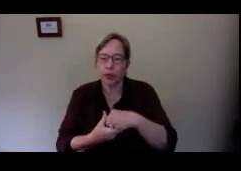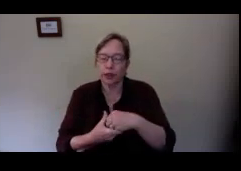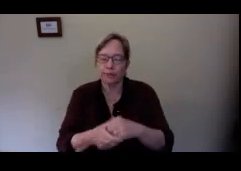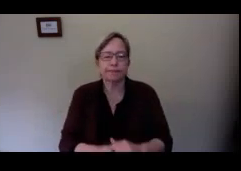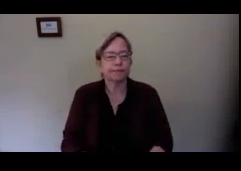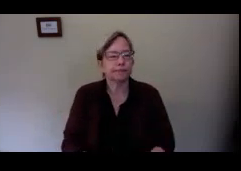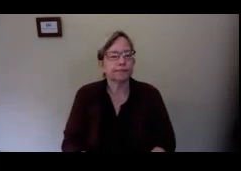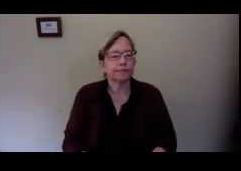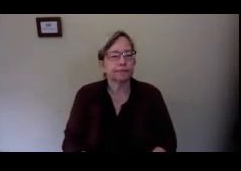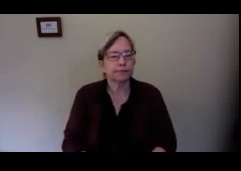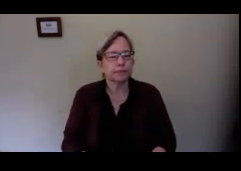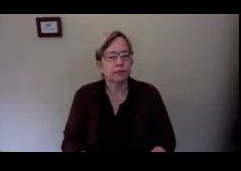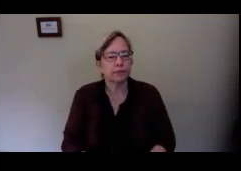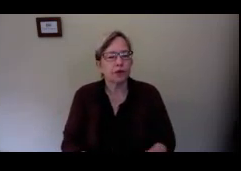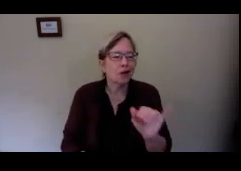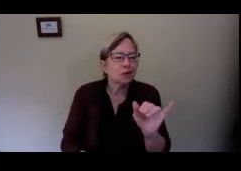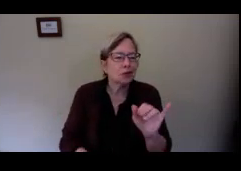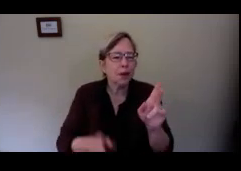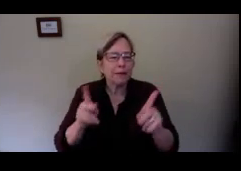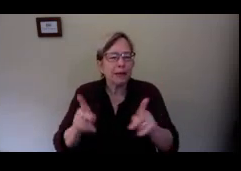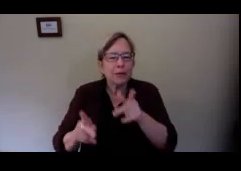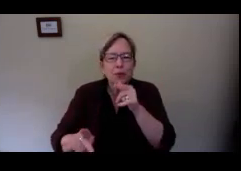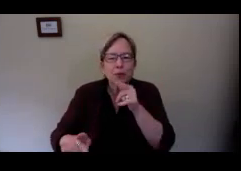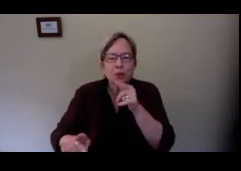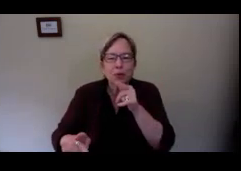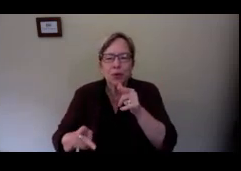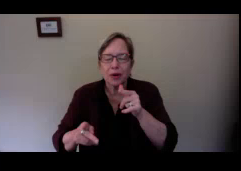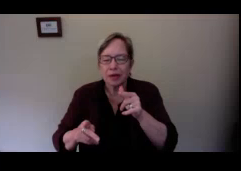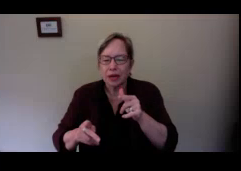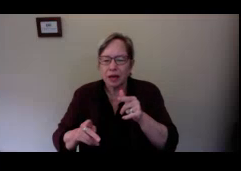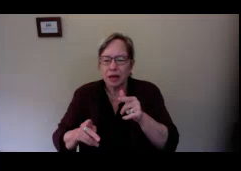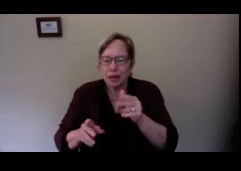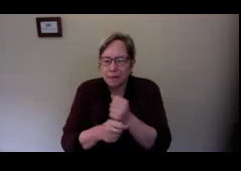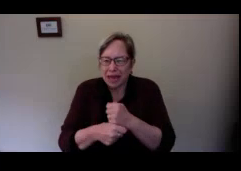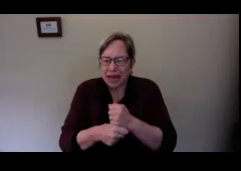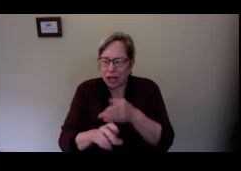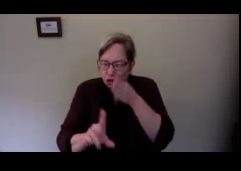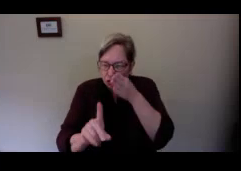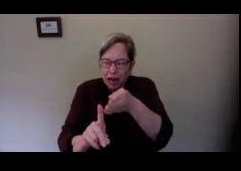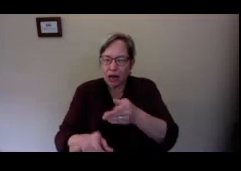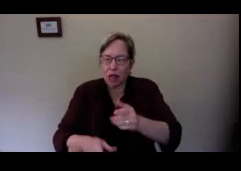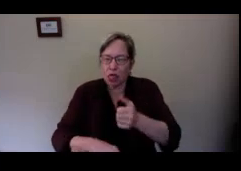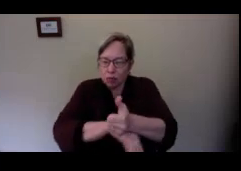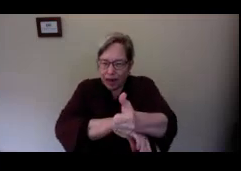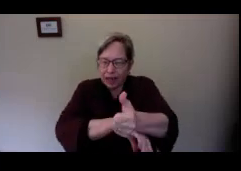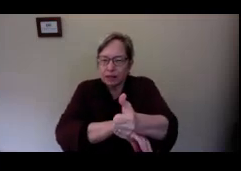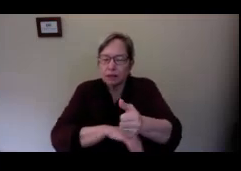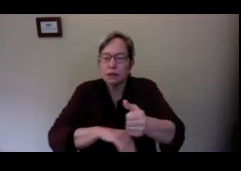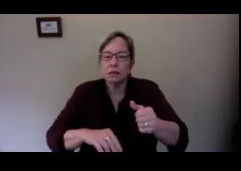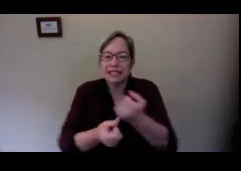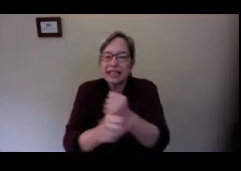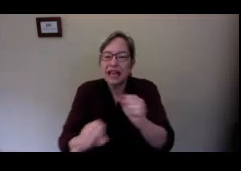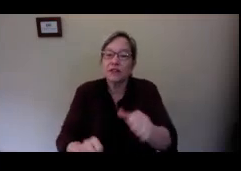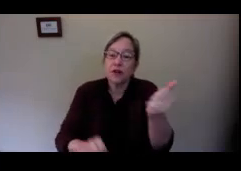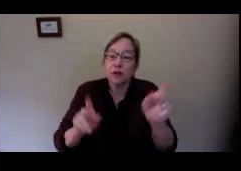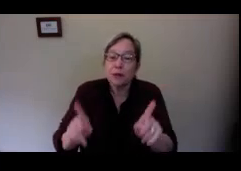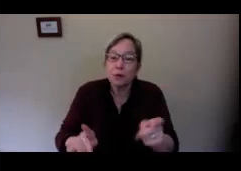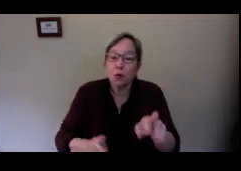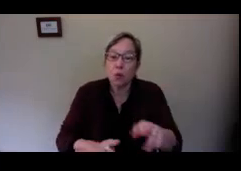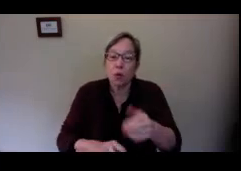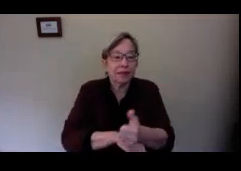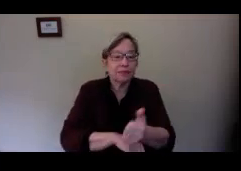Another exemption would be an individual who poses a direct threat to the health or safety of others. They are also exempt